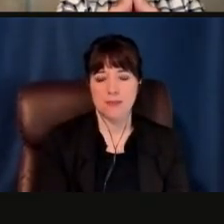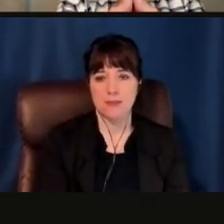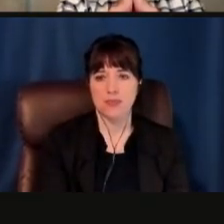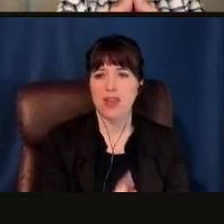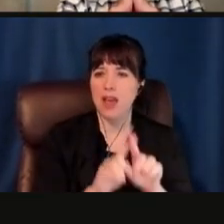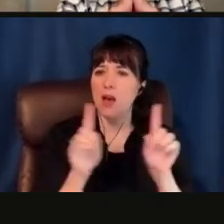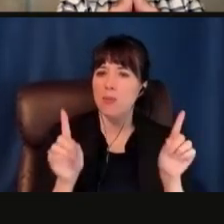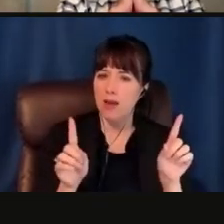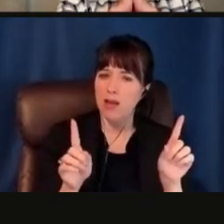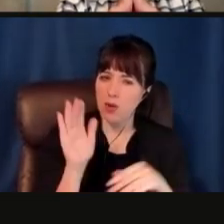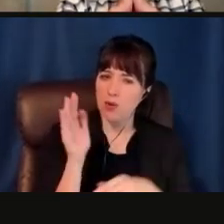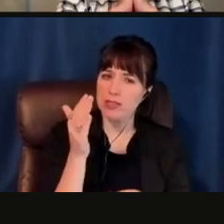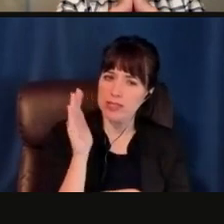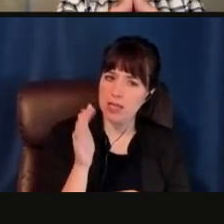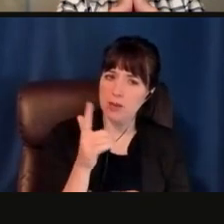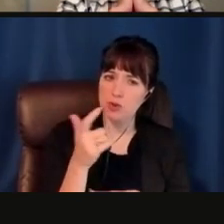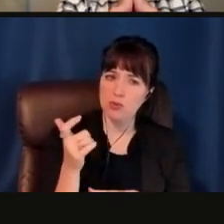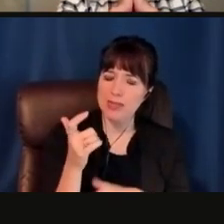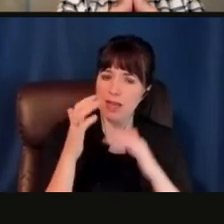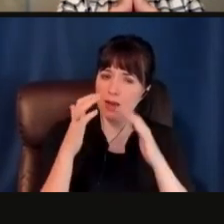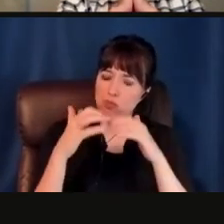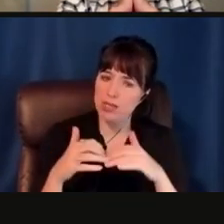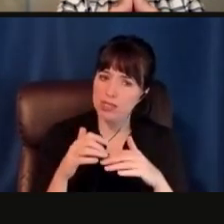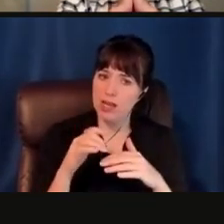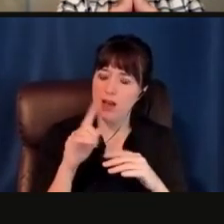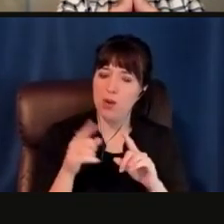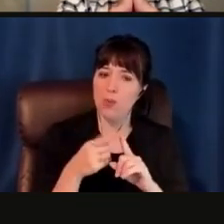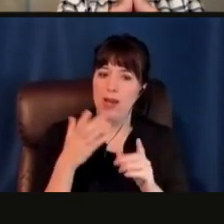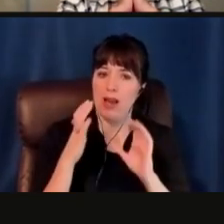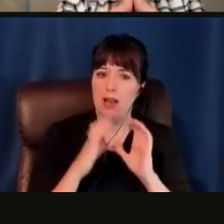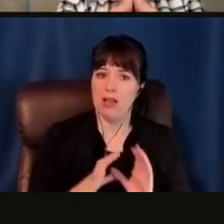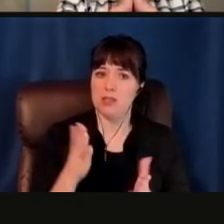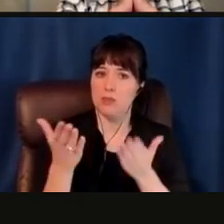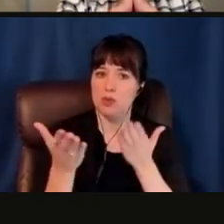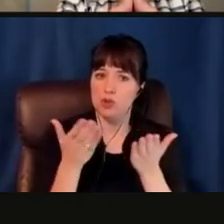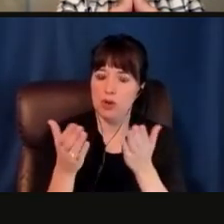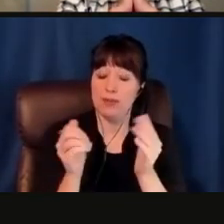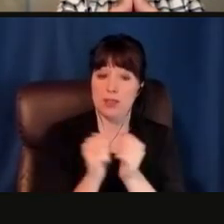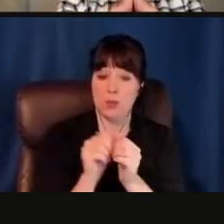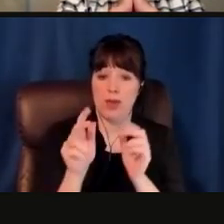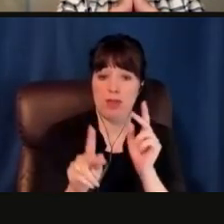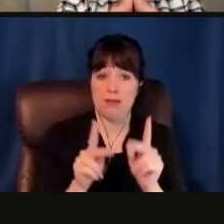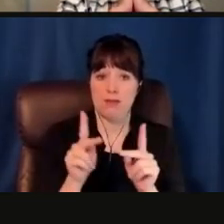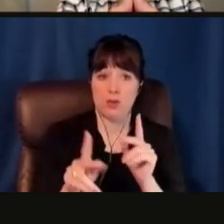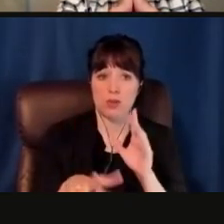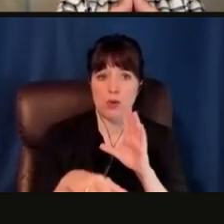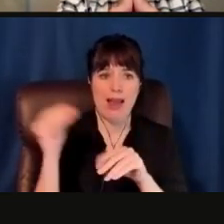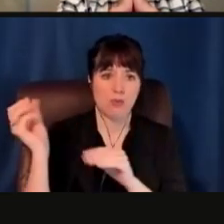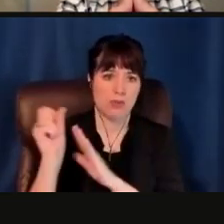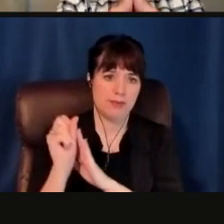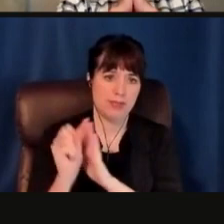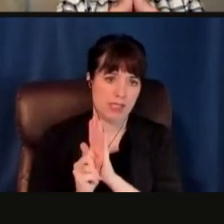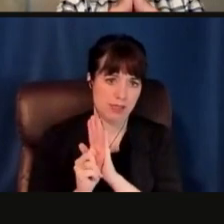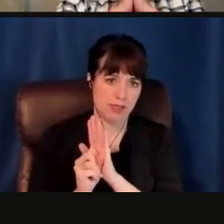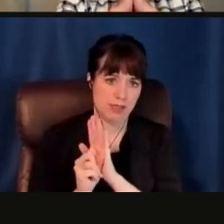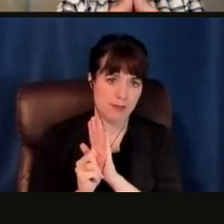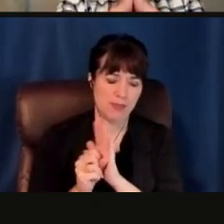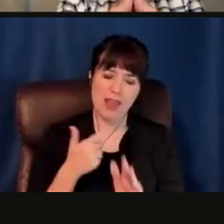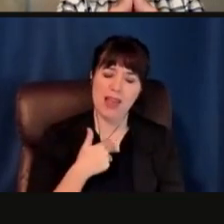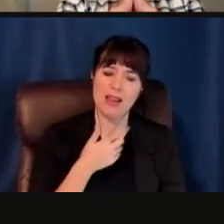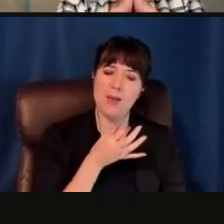But there does seem to be a breakdown when it comes to customer service with the folks who are out of state. And I'm